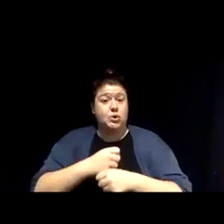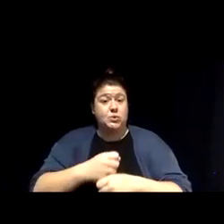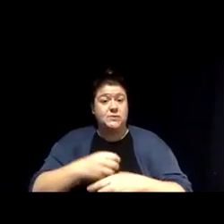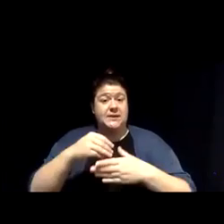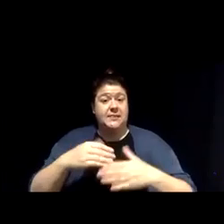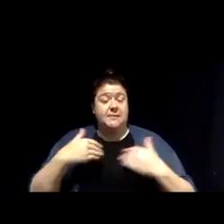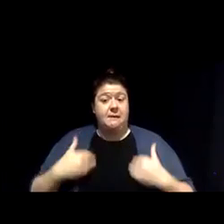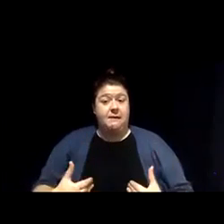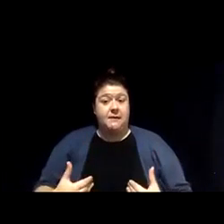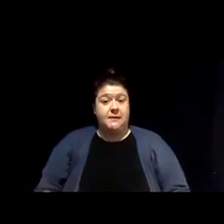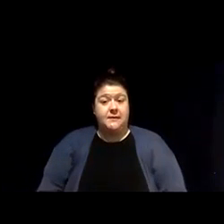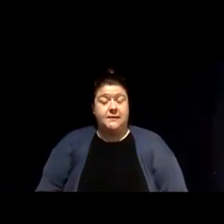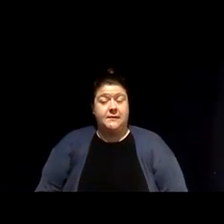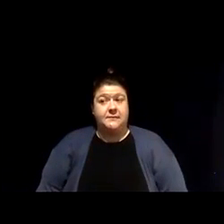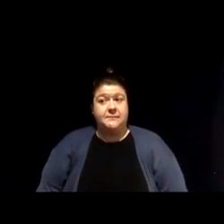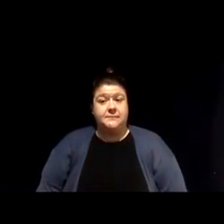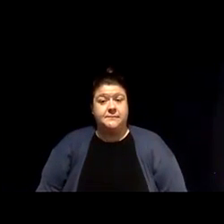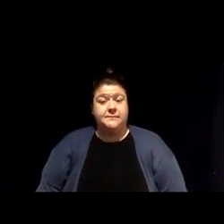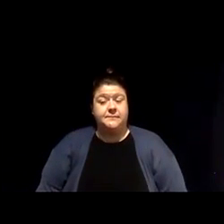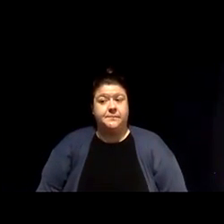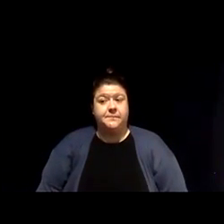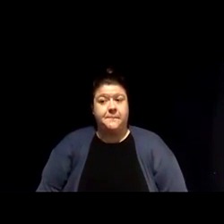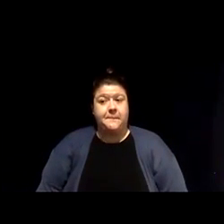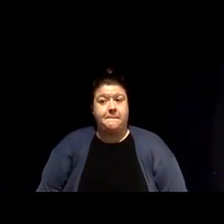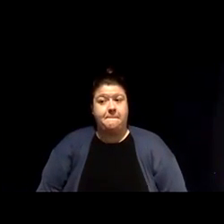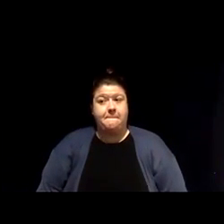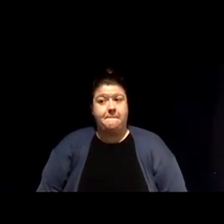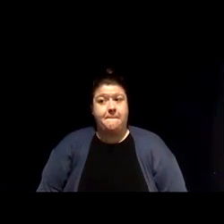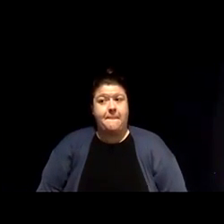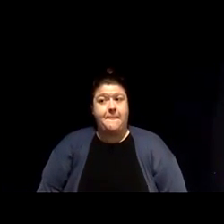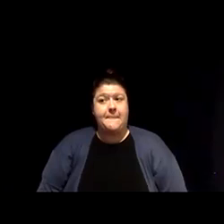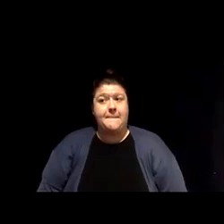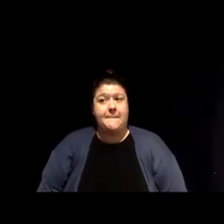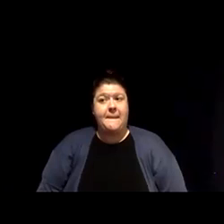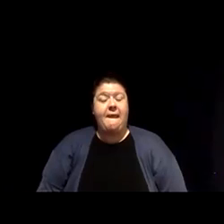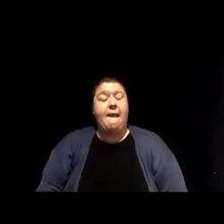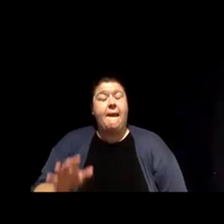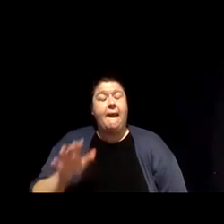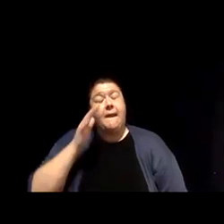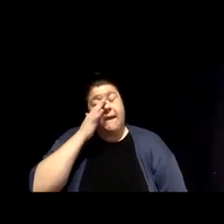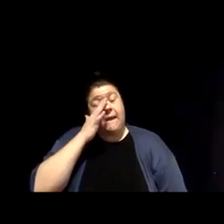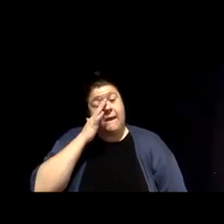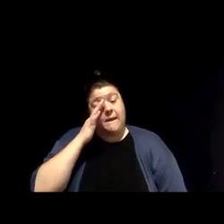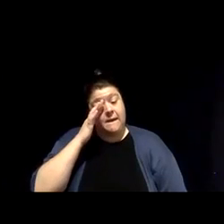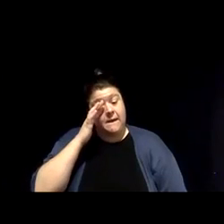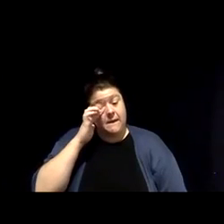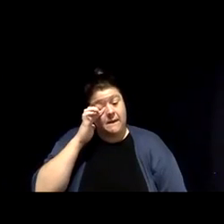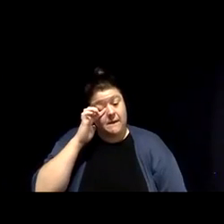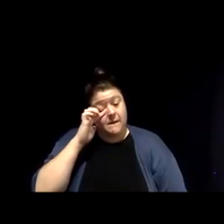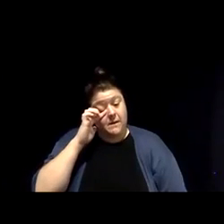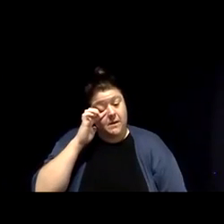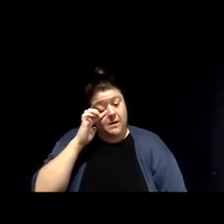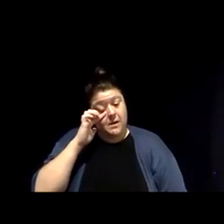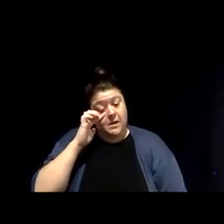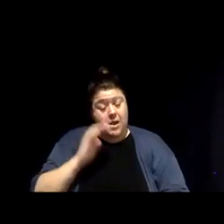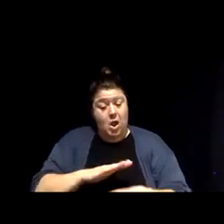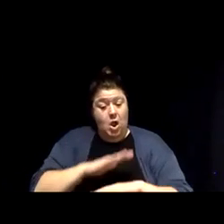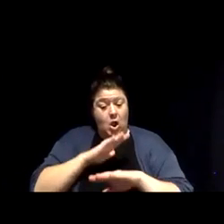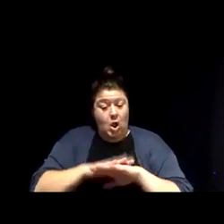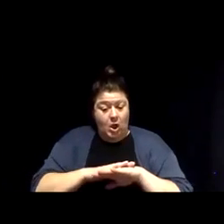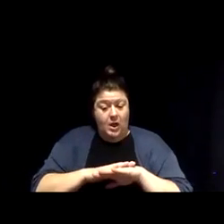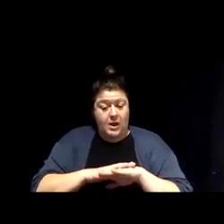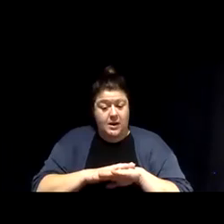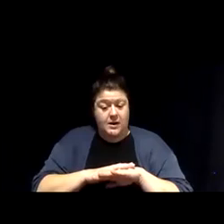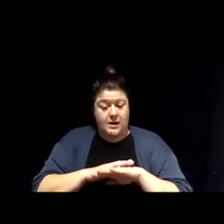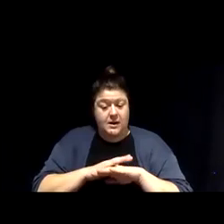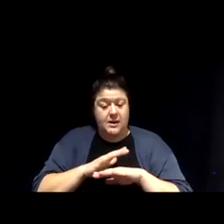body. Okay, I put for you on the website a list of female